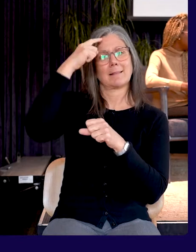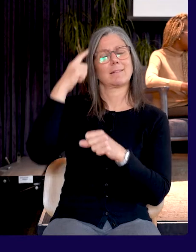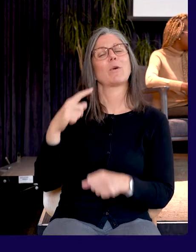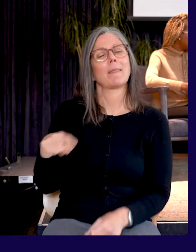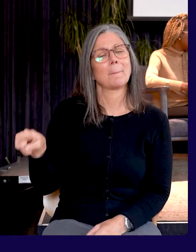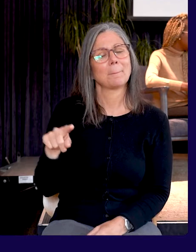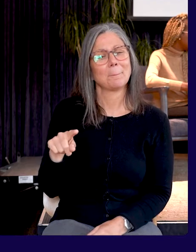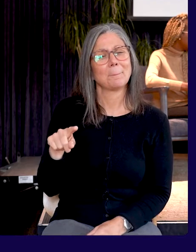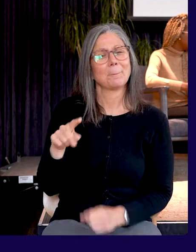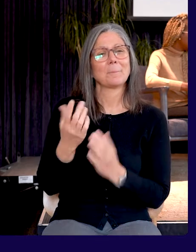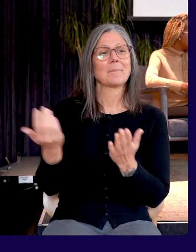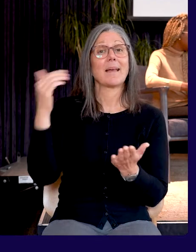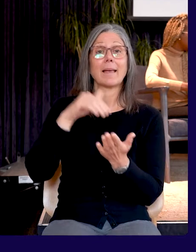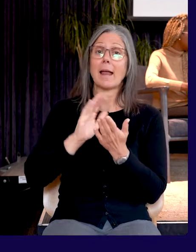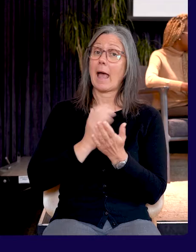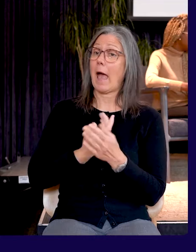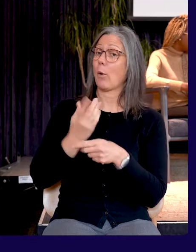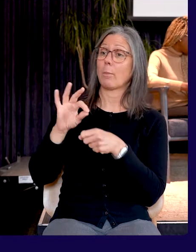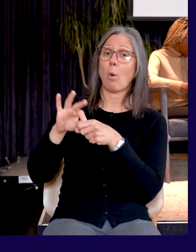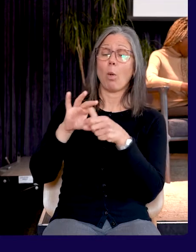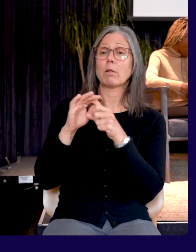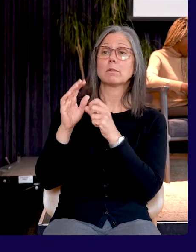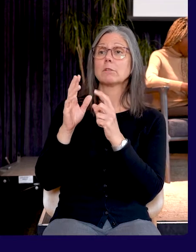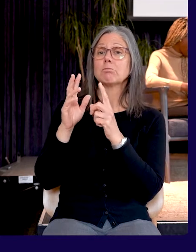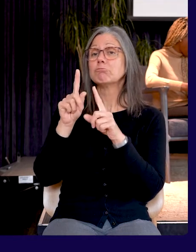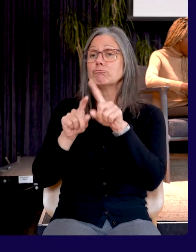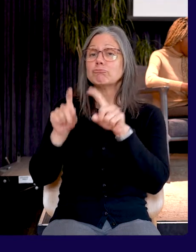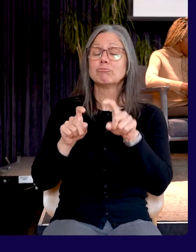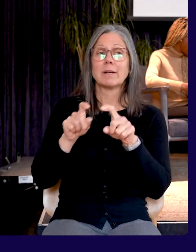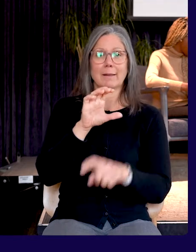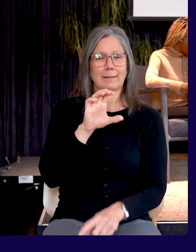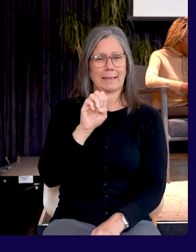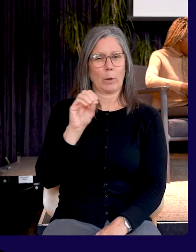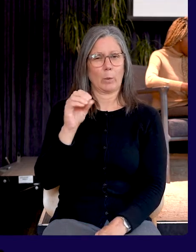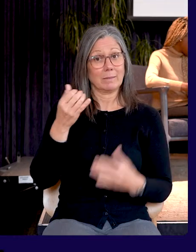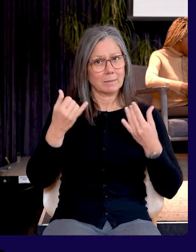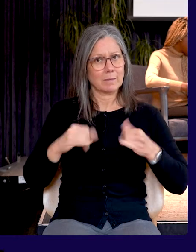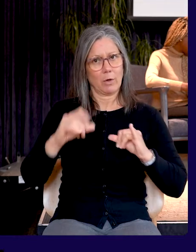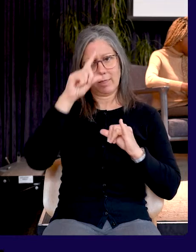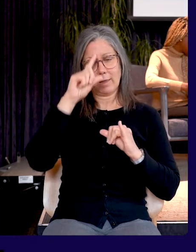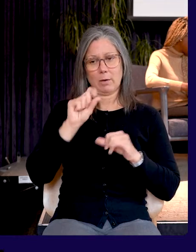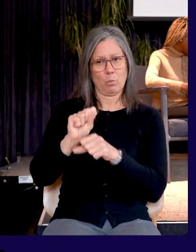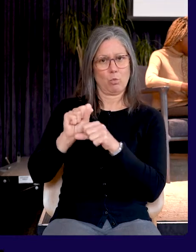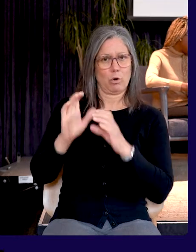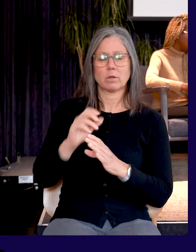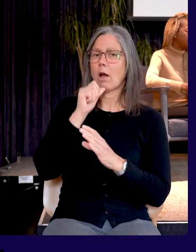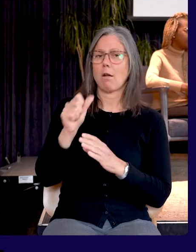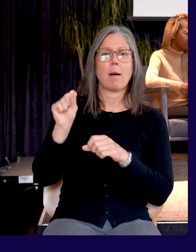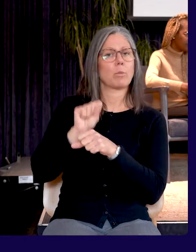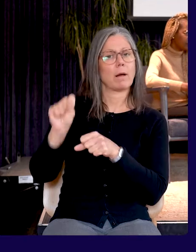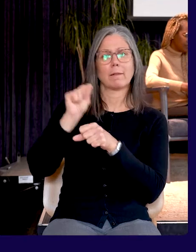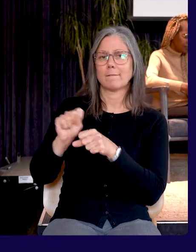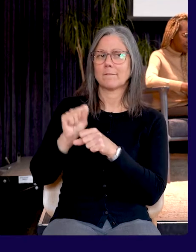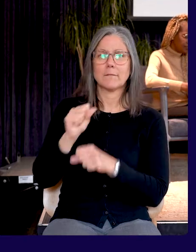19thnews.org/membership. The polling shows that CEOs still think that their workers aren't being very productive,